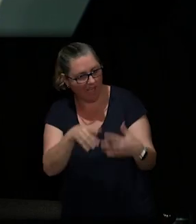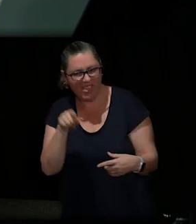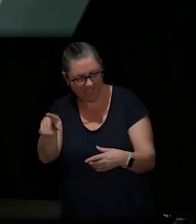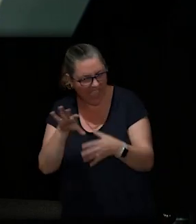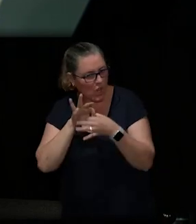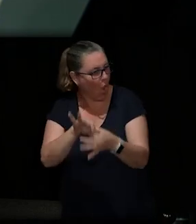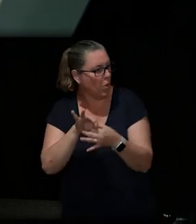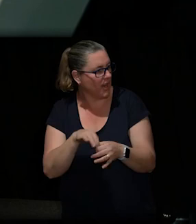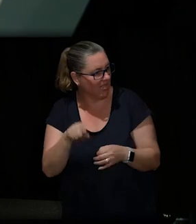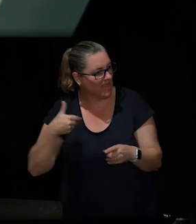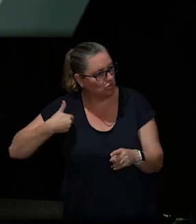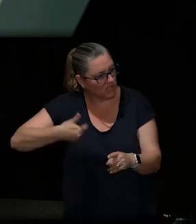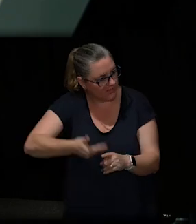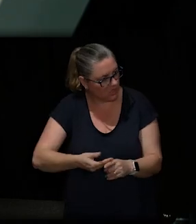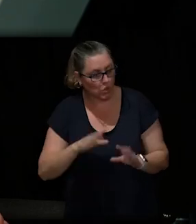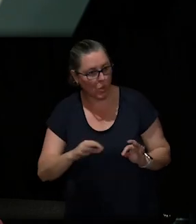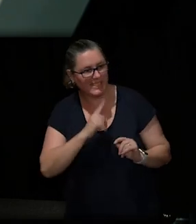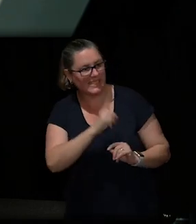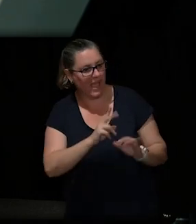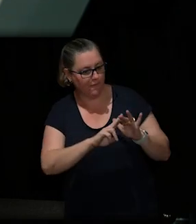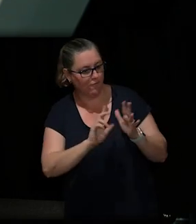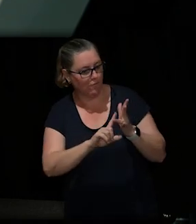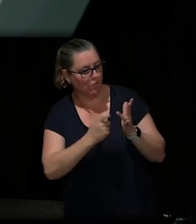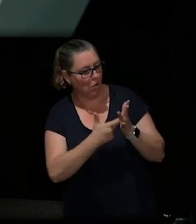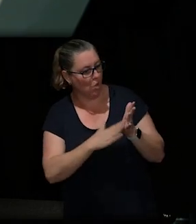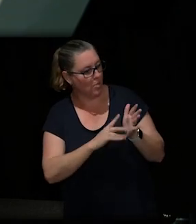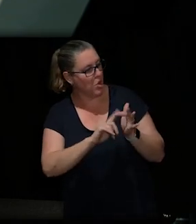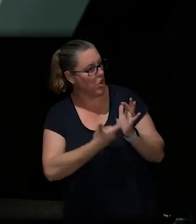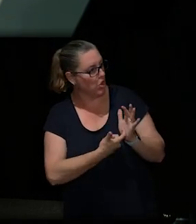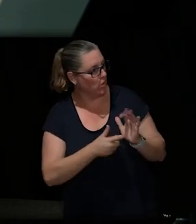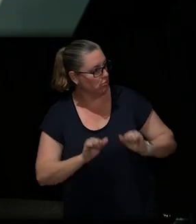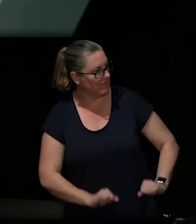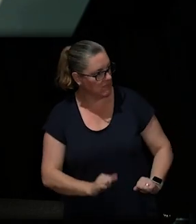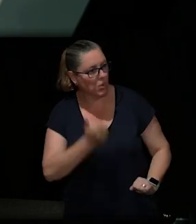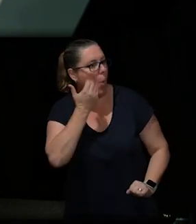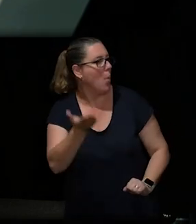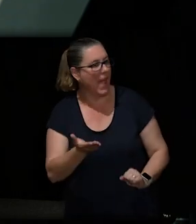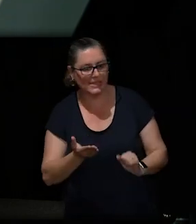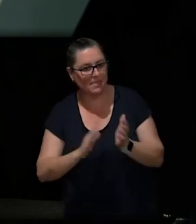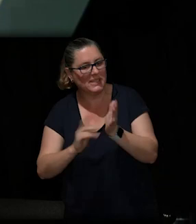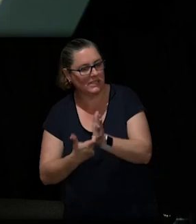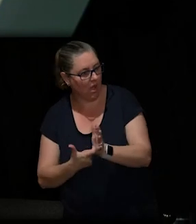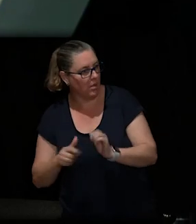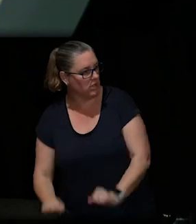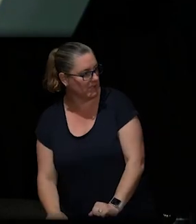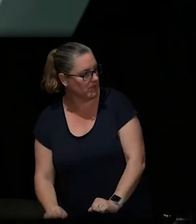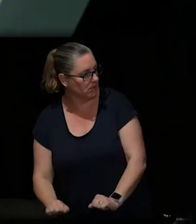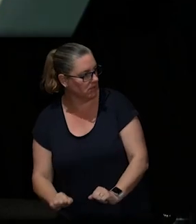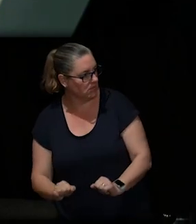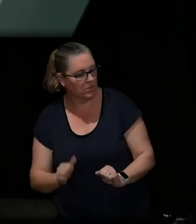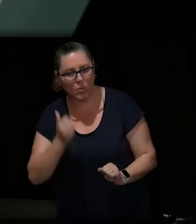never refer to the former president, it's always Mr. President, right. And that they're kept in the loop